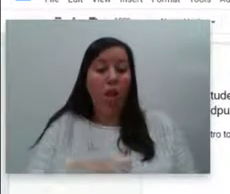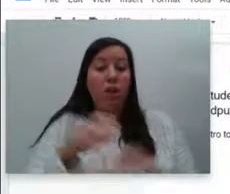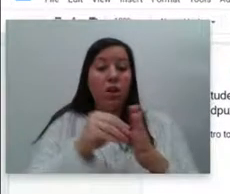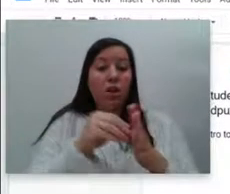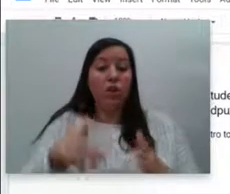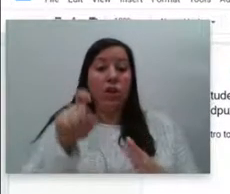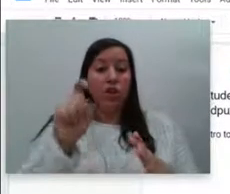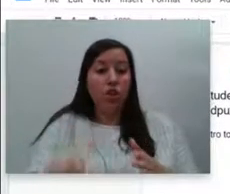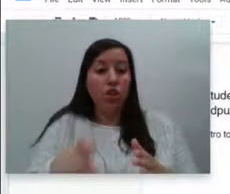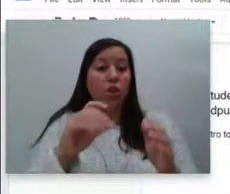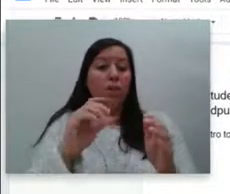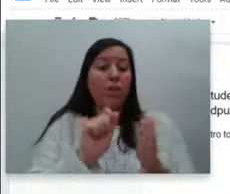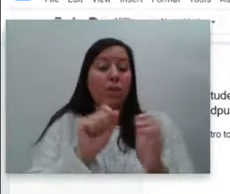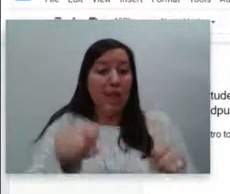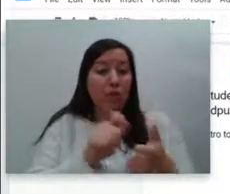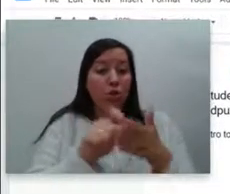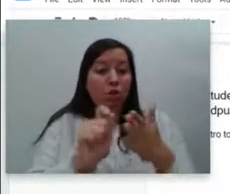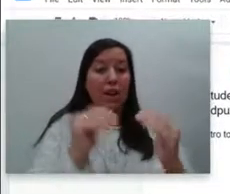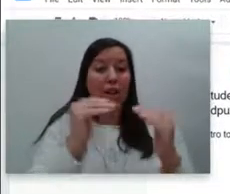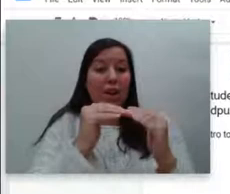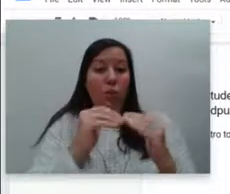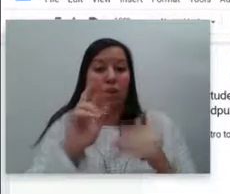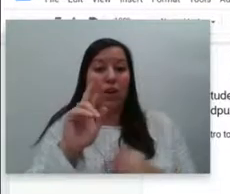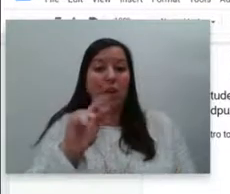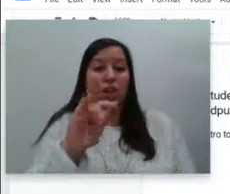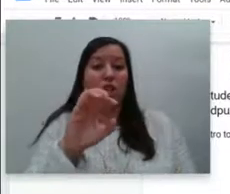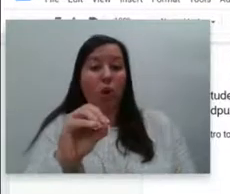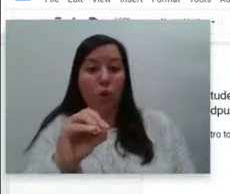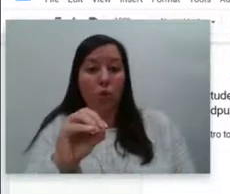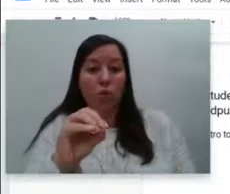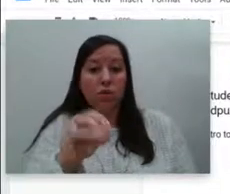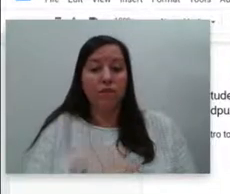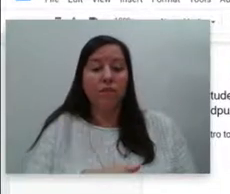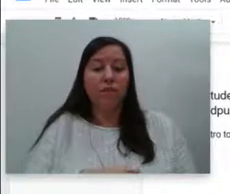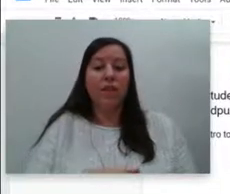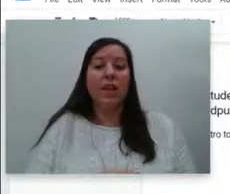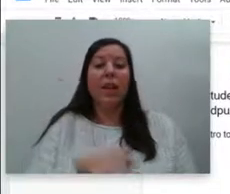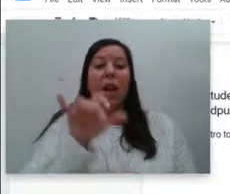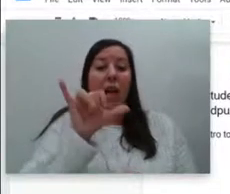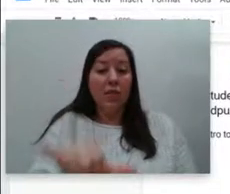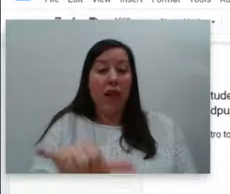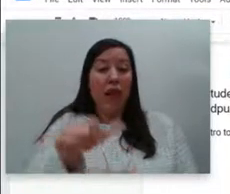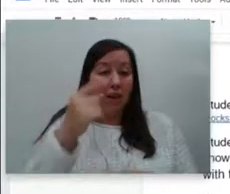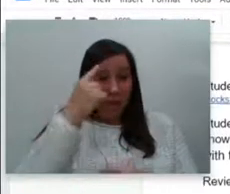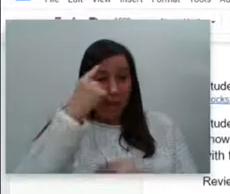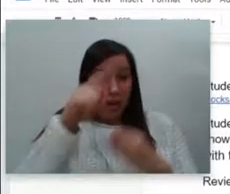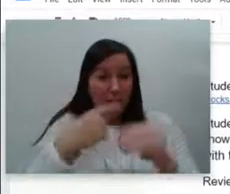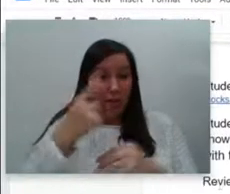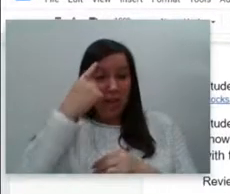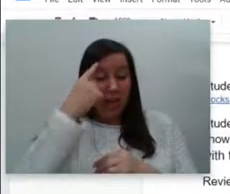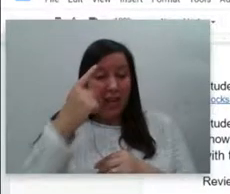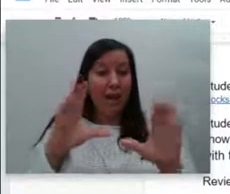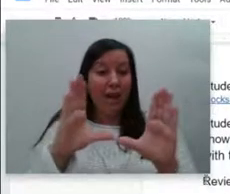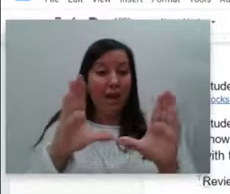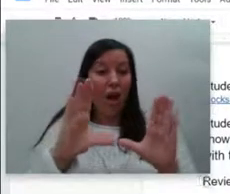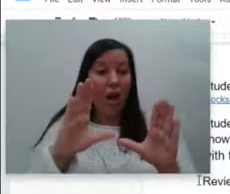to write equivalent ratios. Okay, this is going back to that Thinking Blocks